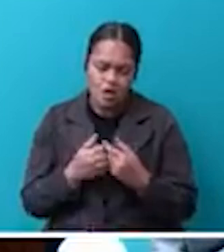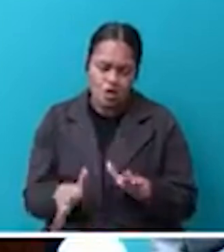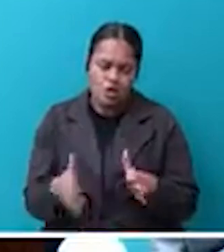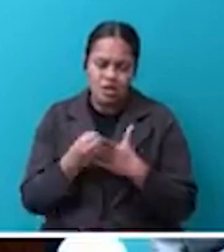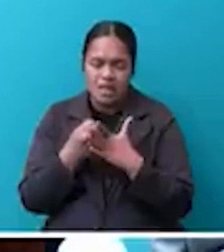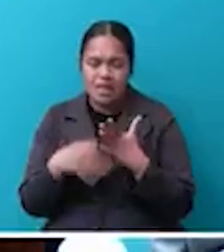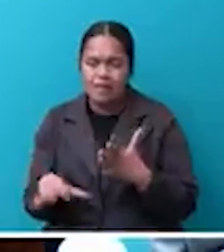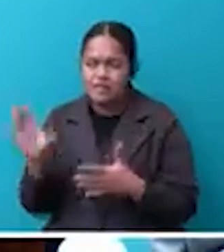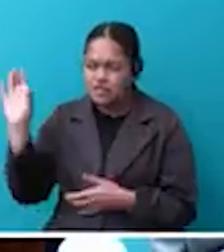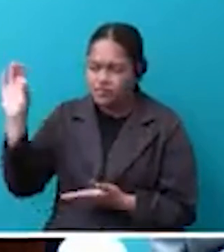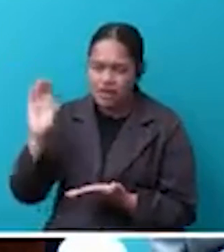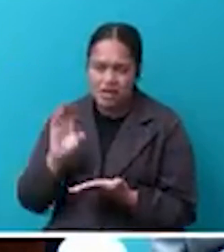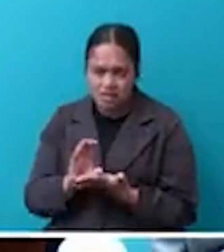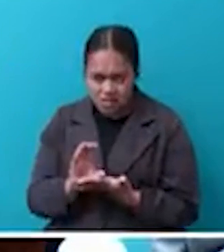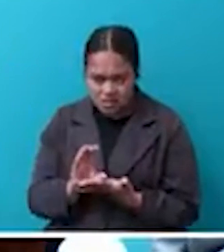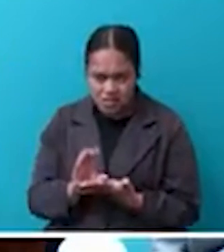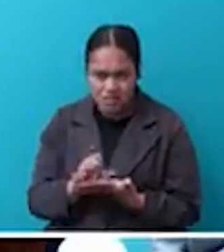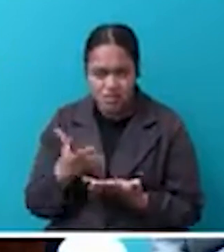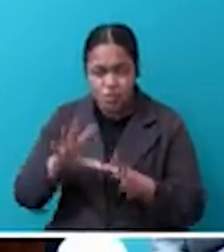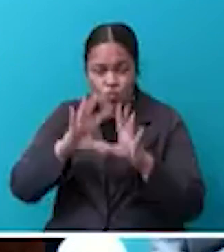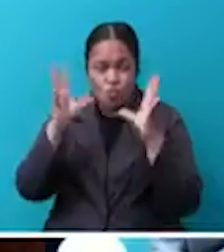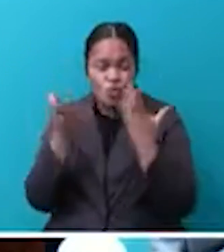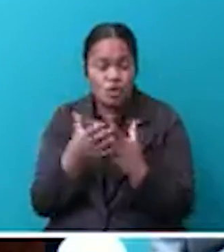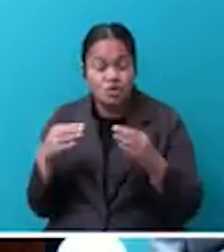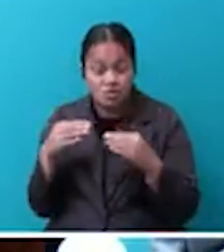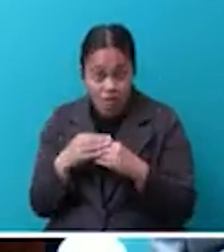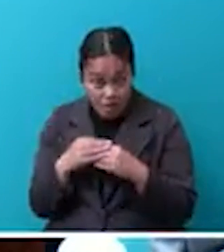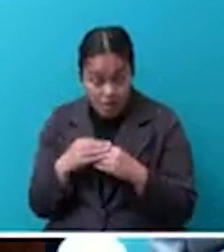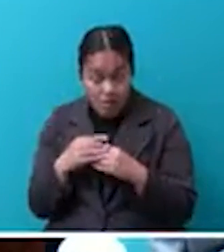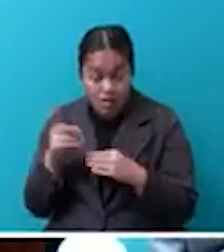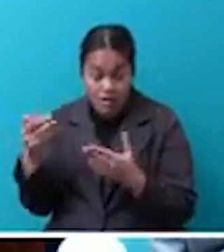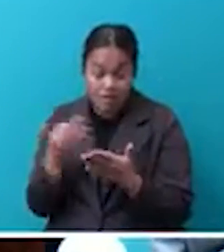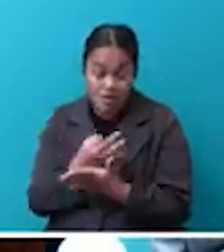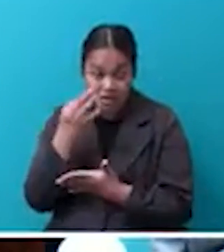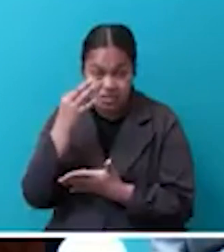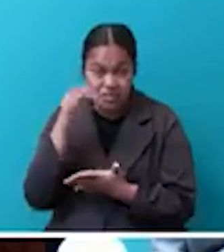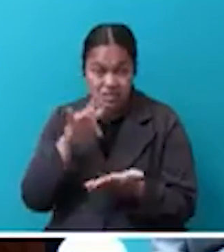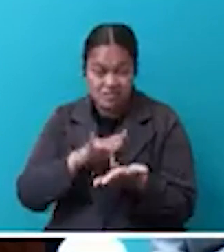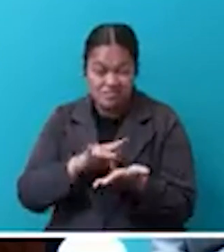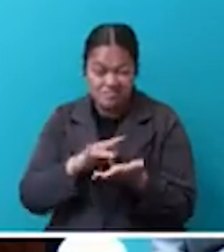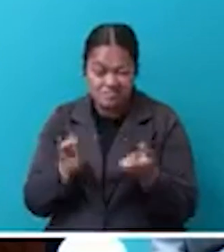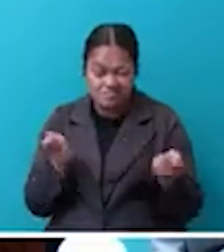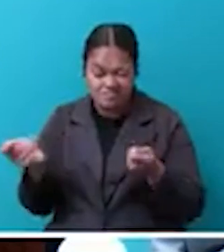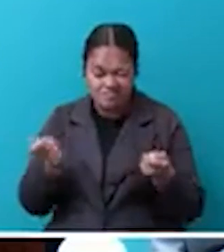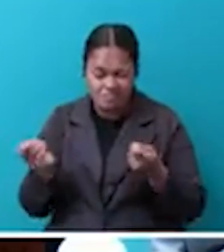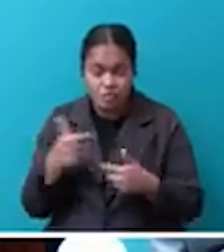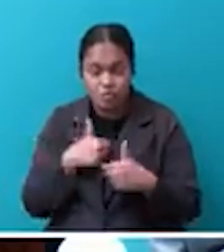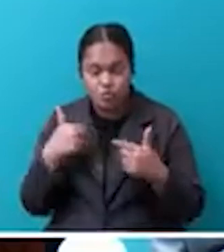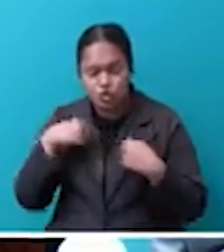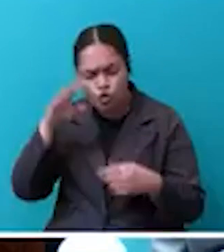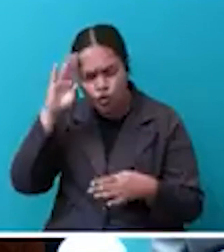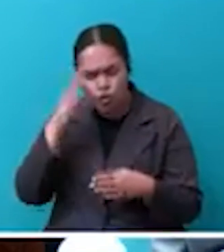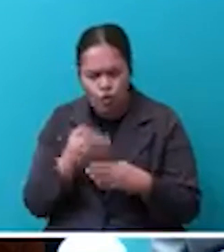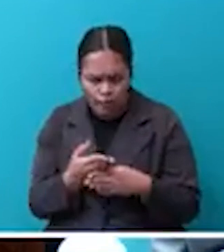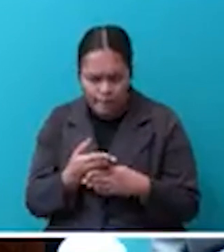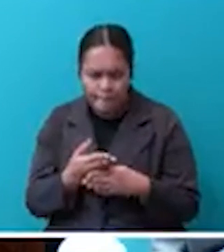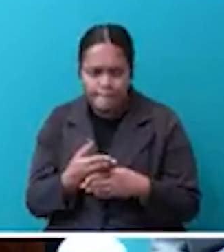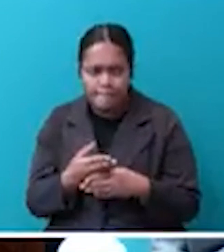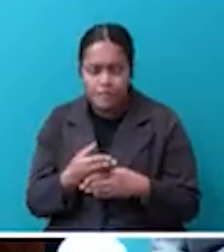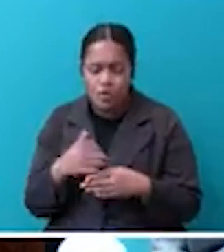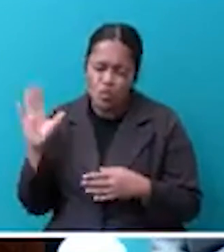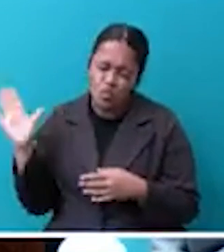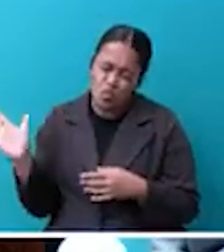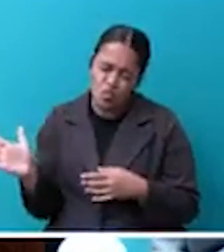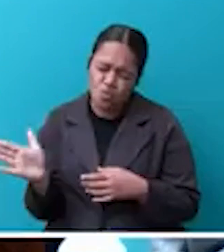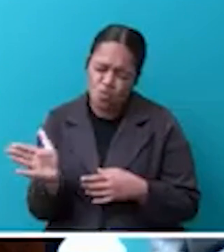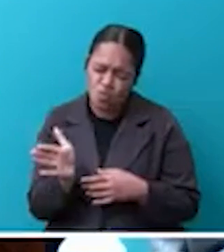Fund. In fact, the World Bank is going to be the financial intermediary, and we hope that all